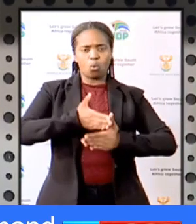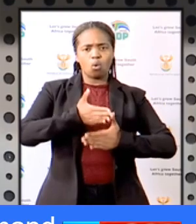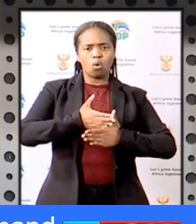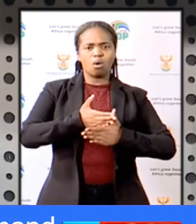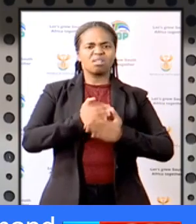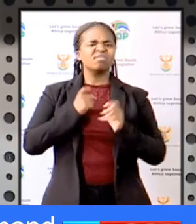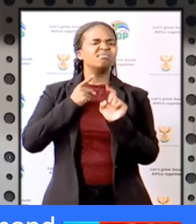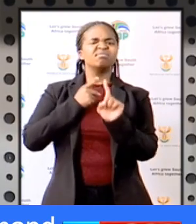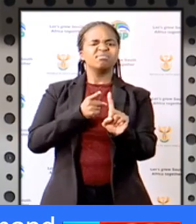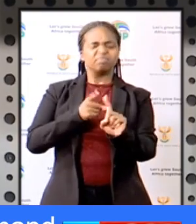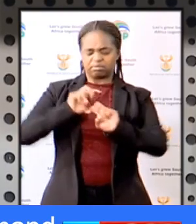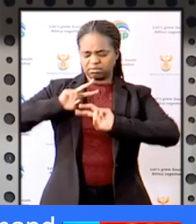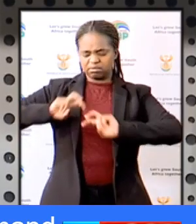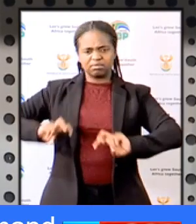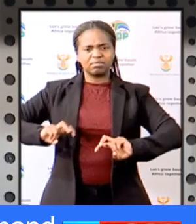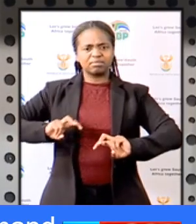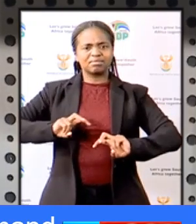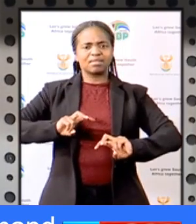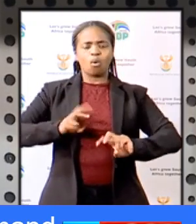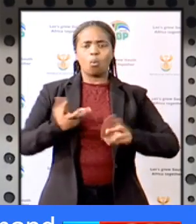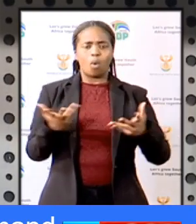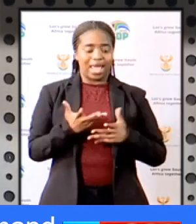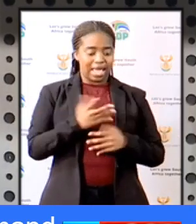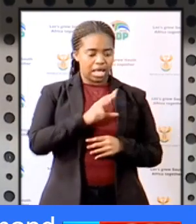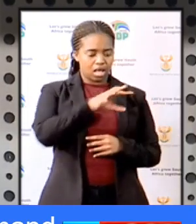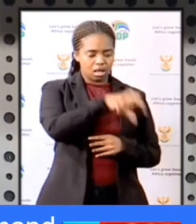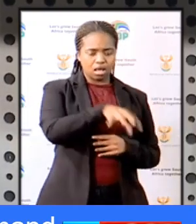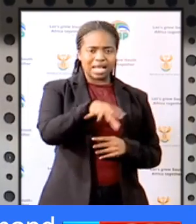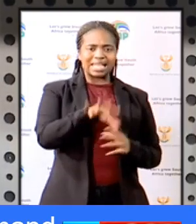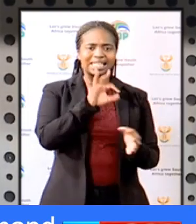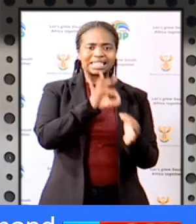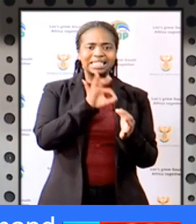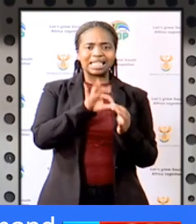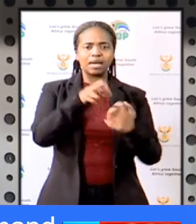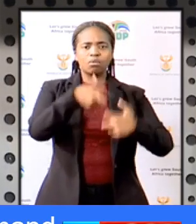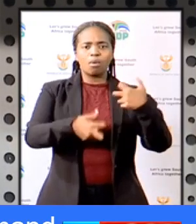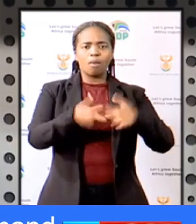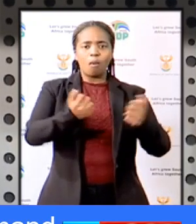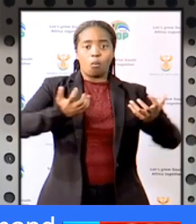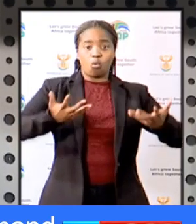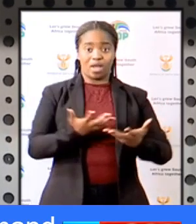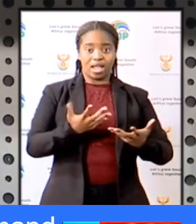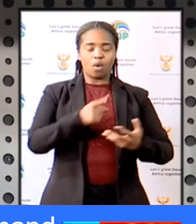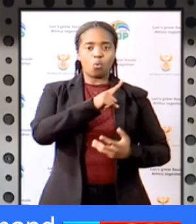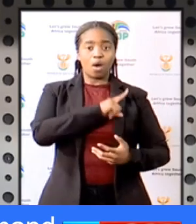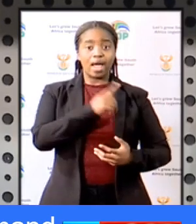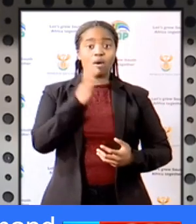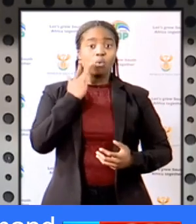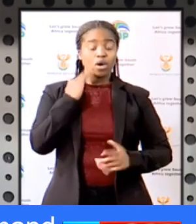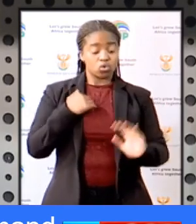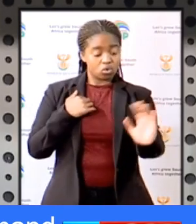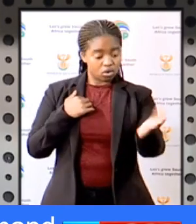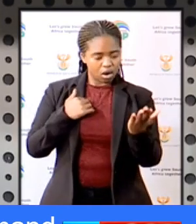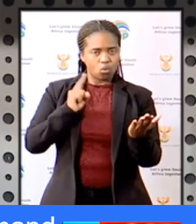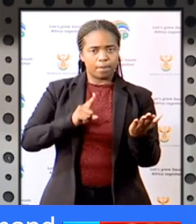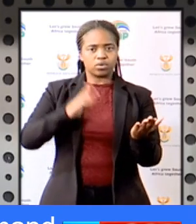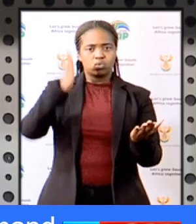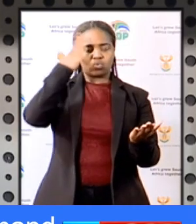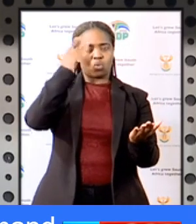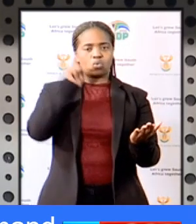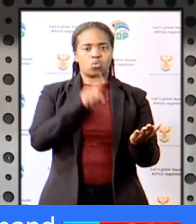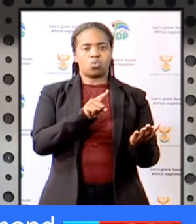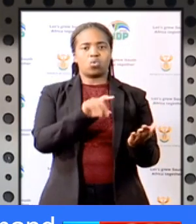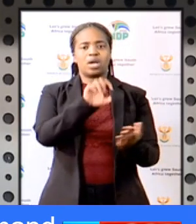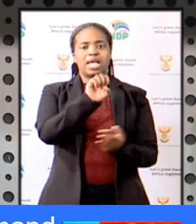and for which specific issues. Because there should be some kind of prima facie issues that the